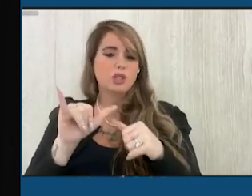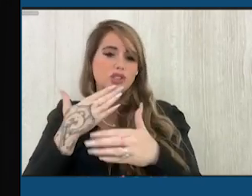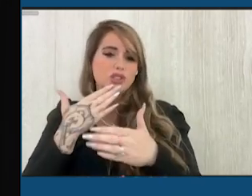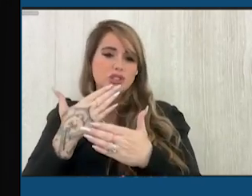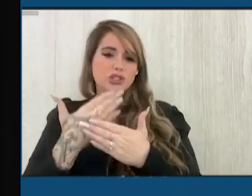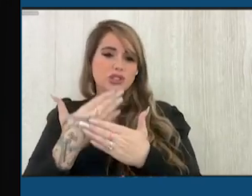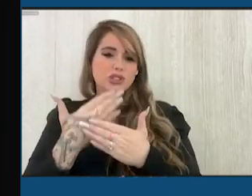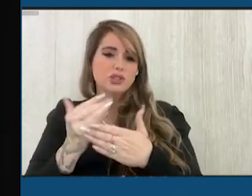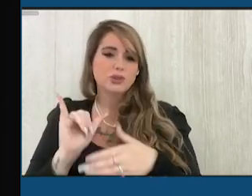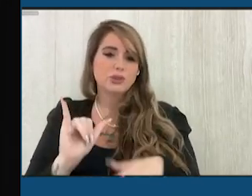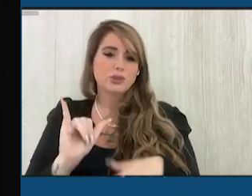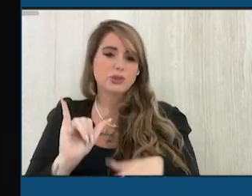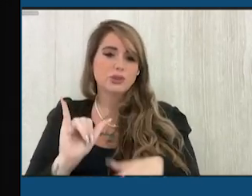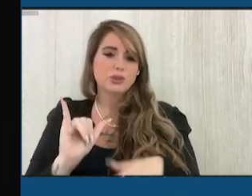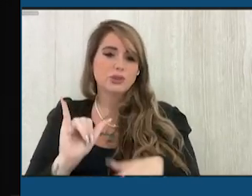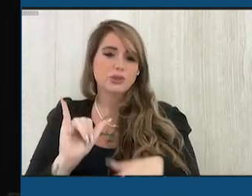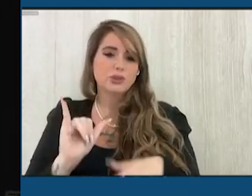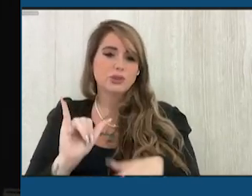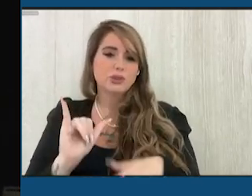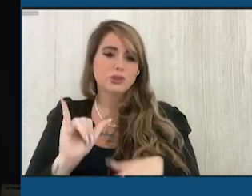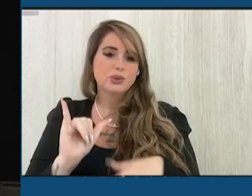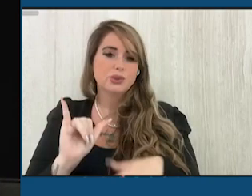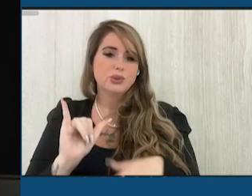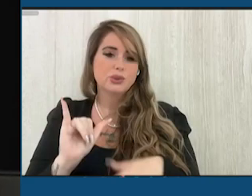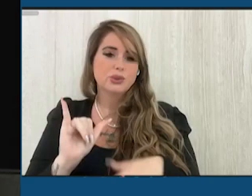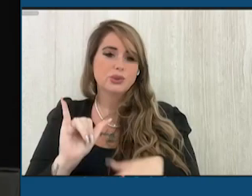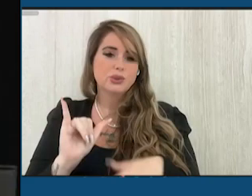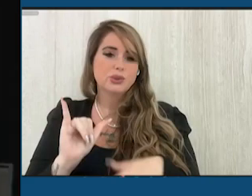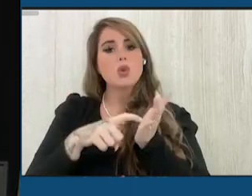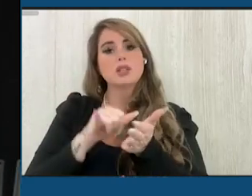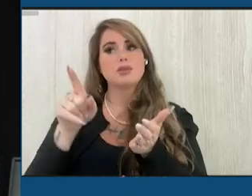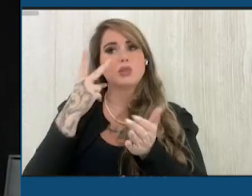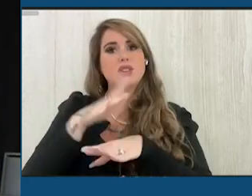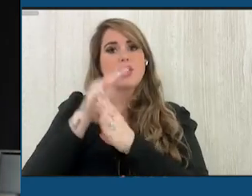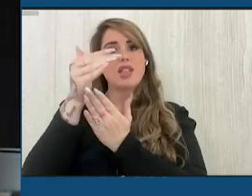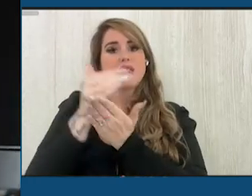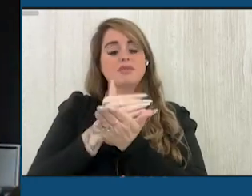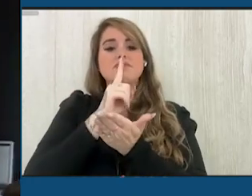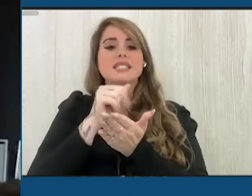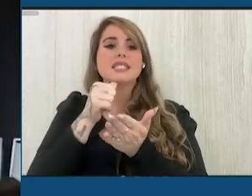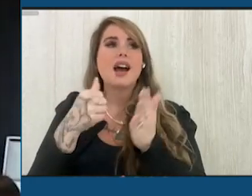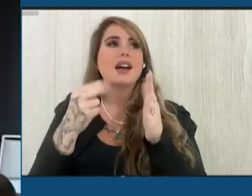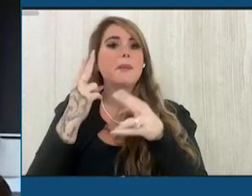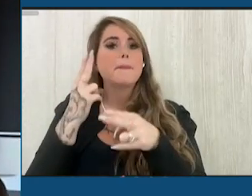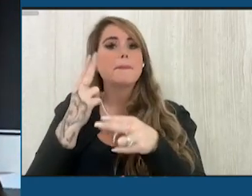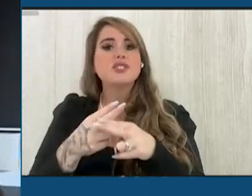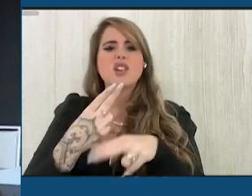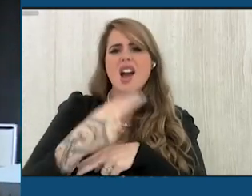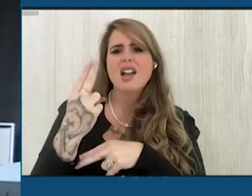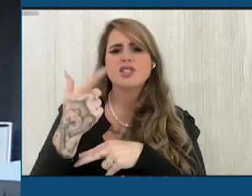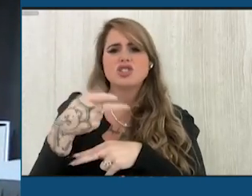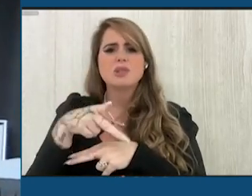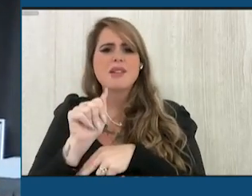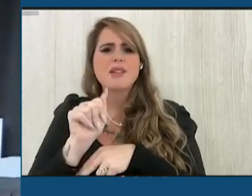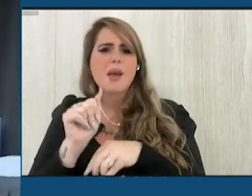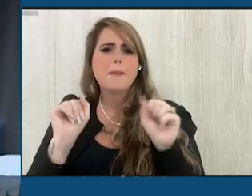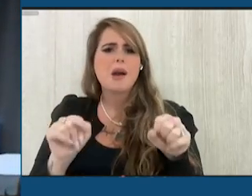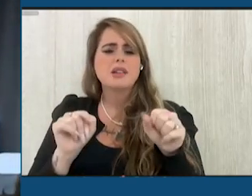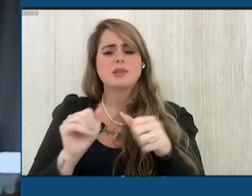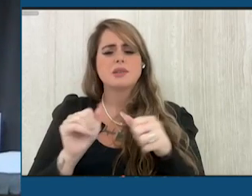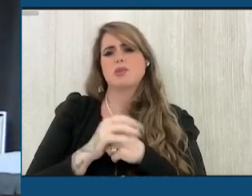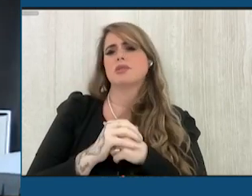Do you notice that on the list, it doesn't say things like the highest GPA possible, or